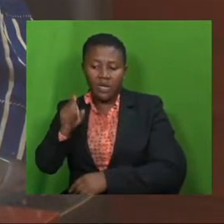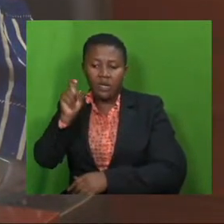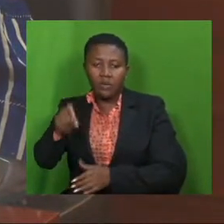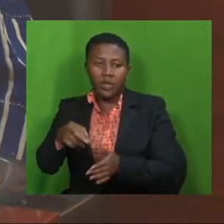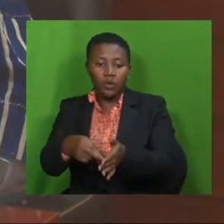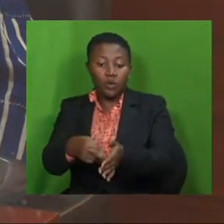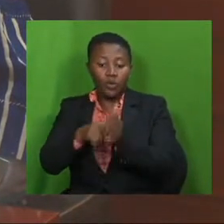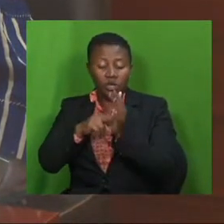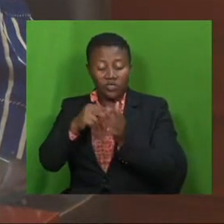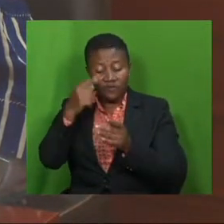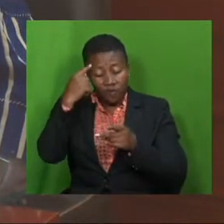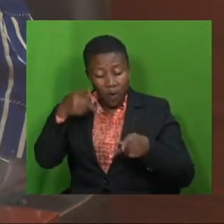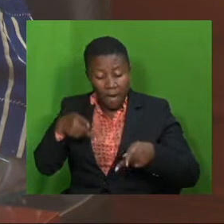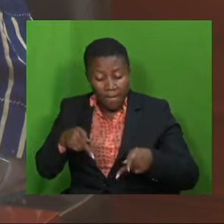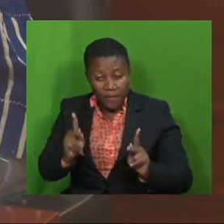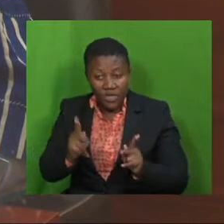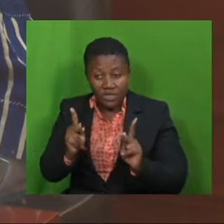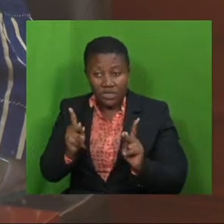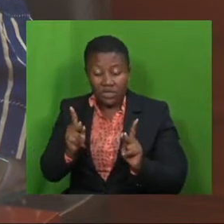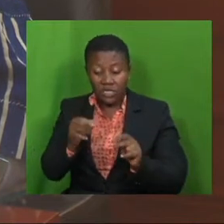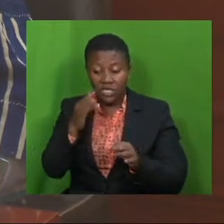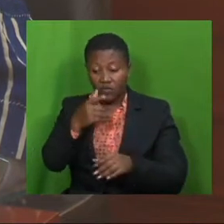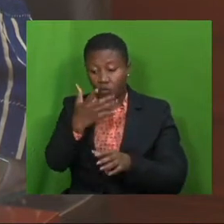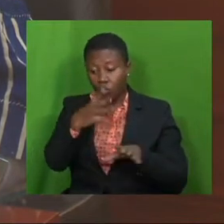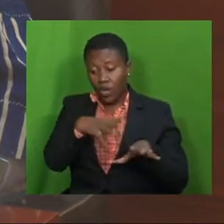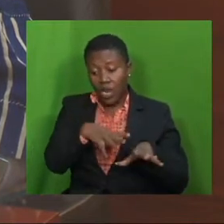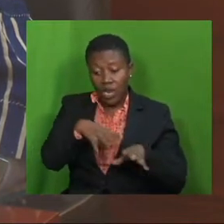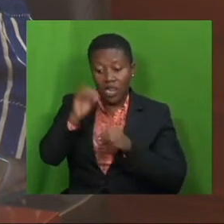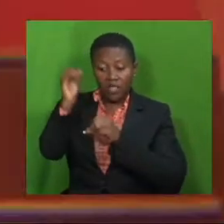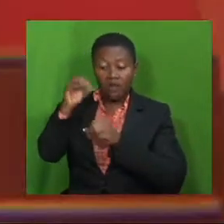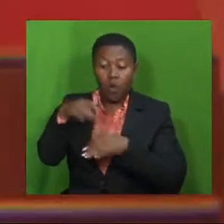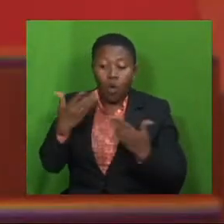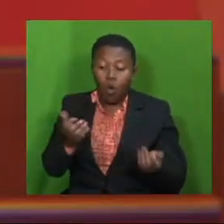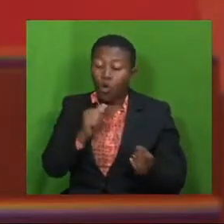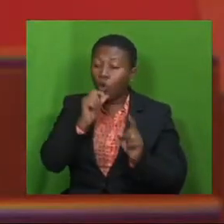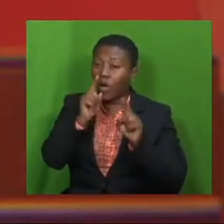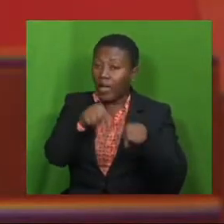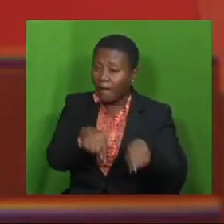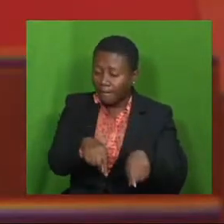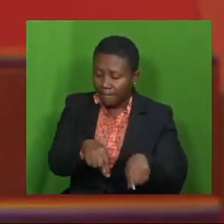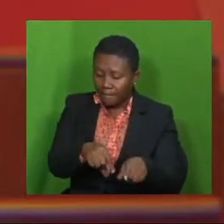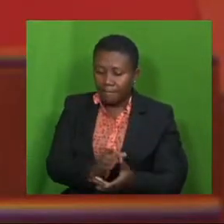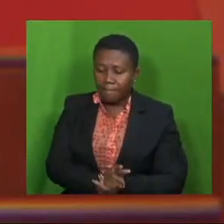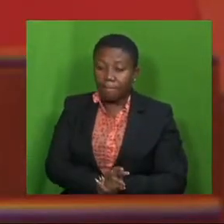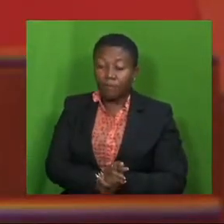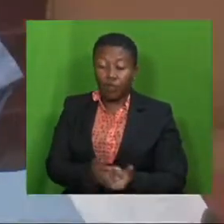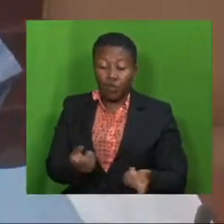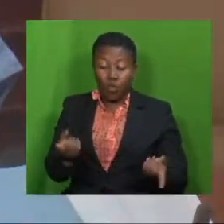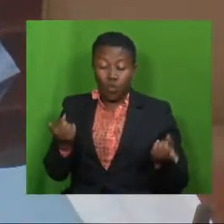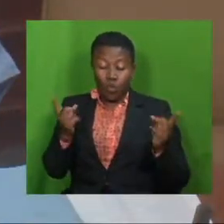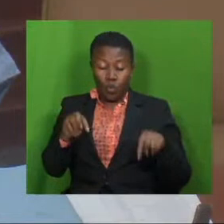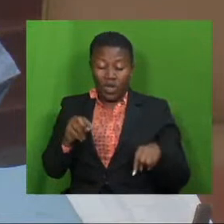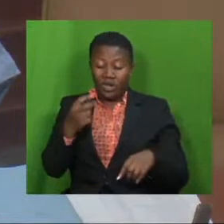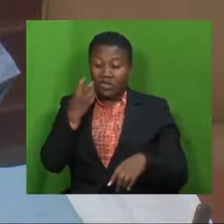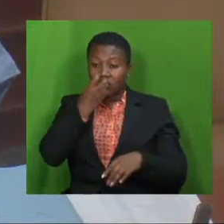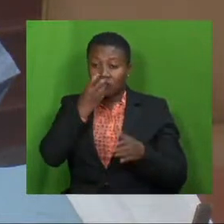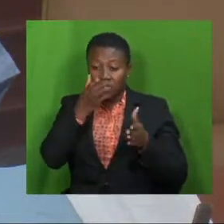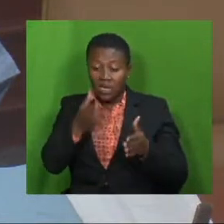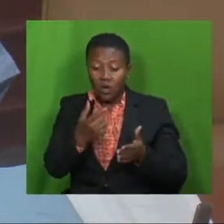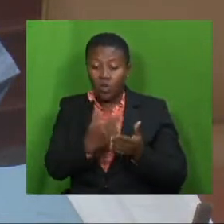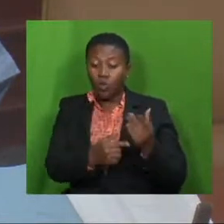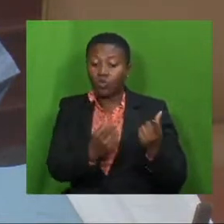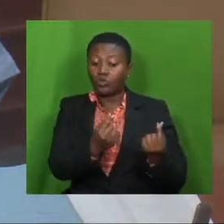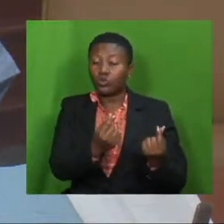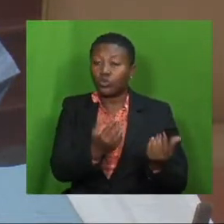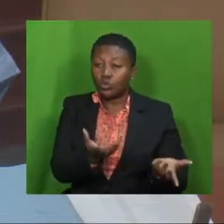permission for leave of absence, and what the House, led by the Speaker, should do when the issue